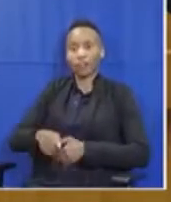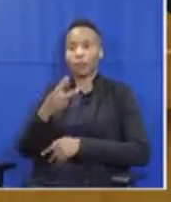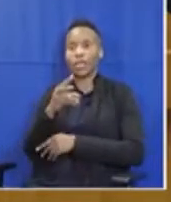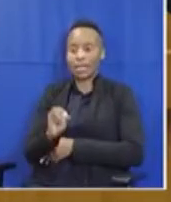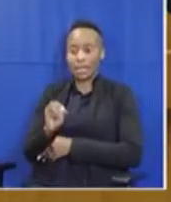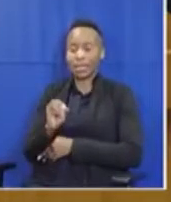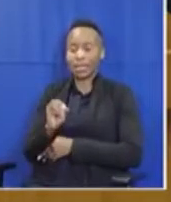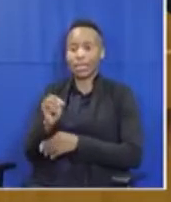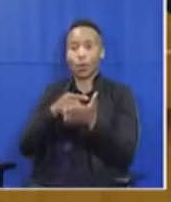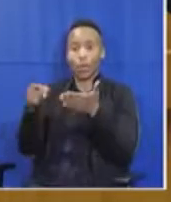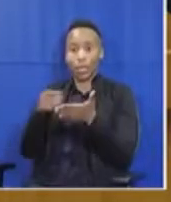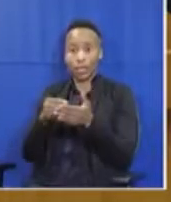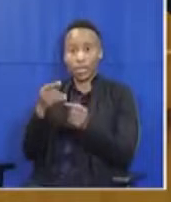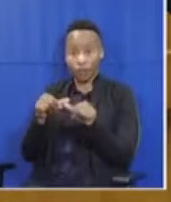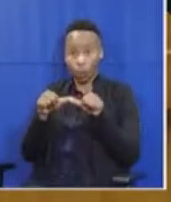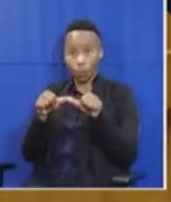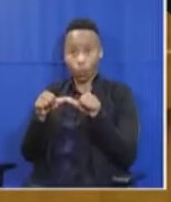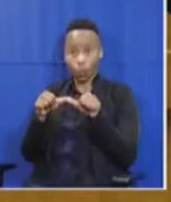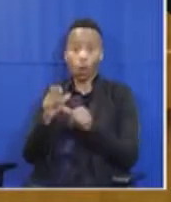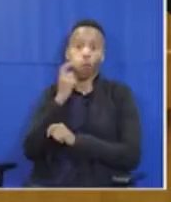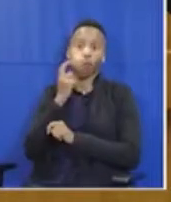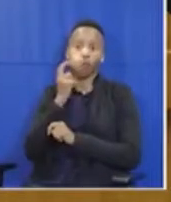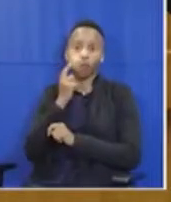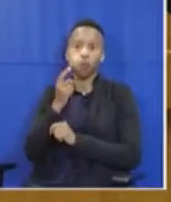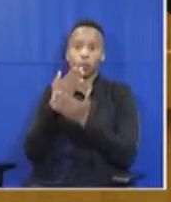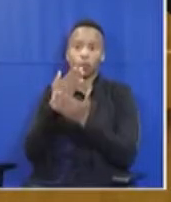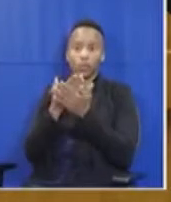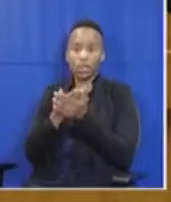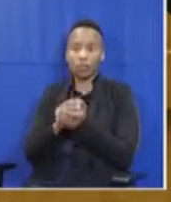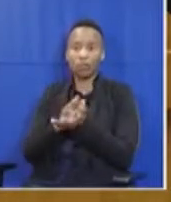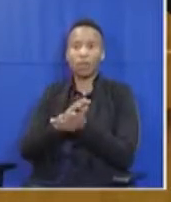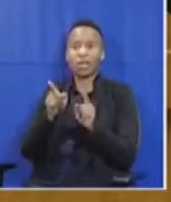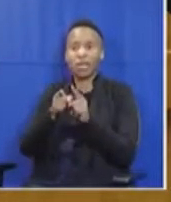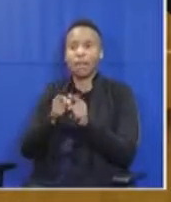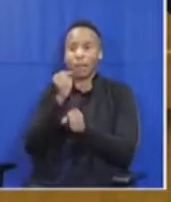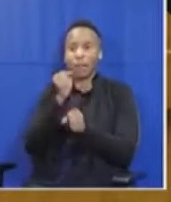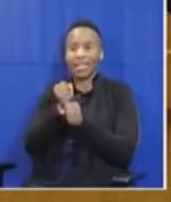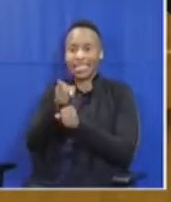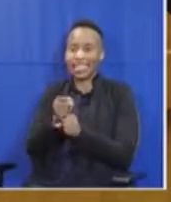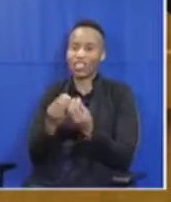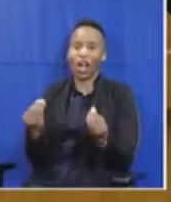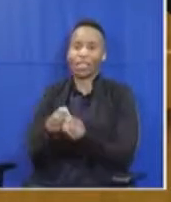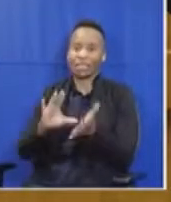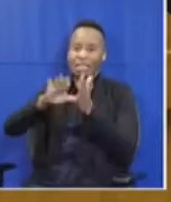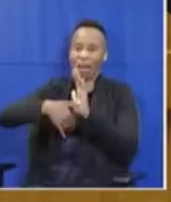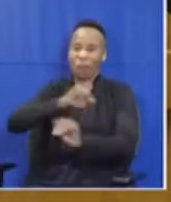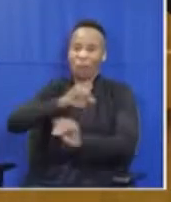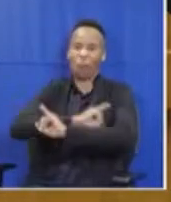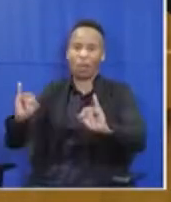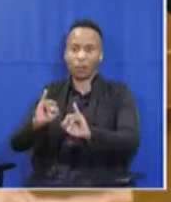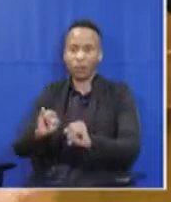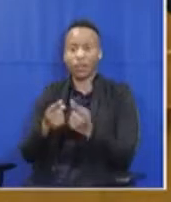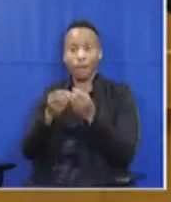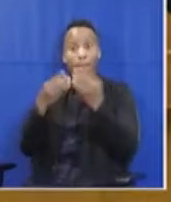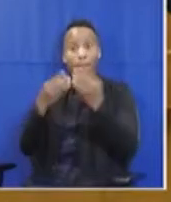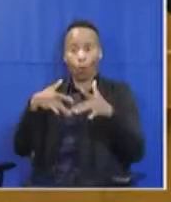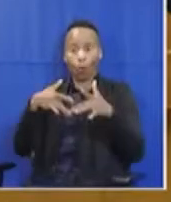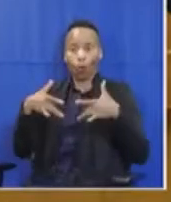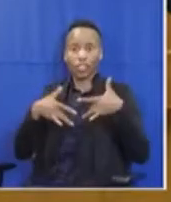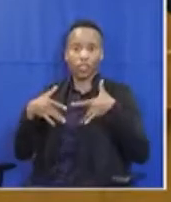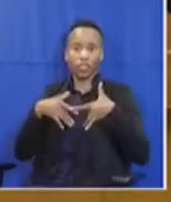the continued pregnancy would result in severe malformation of that fetus. As you have heard, one of the main concerns expressed